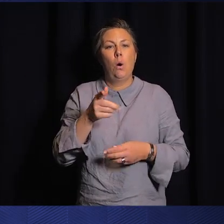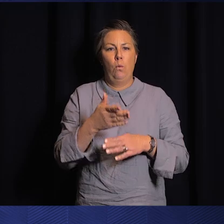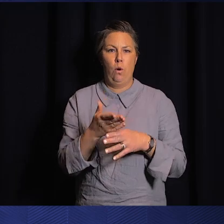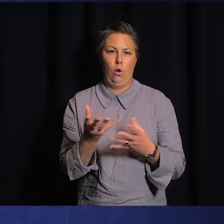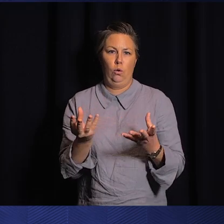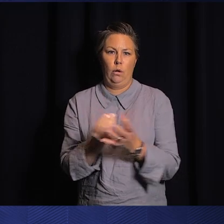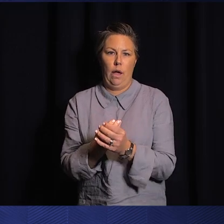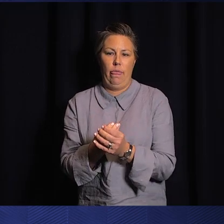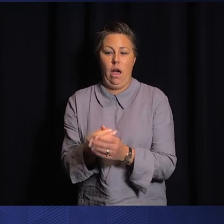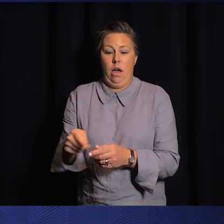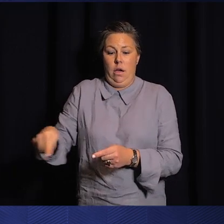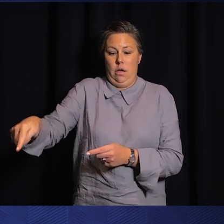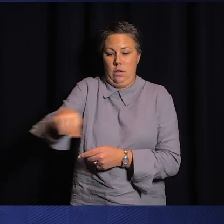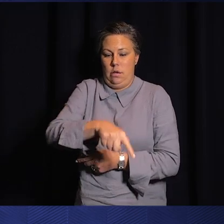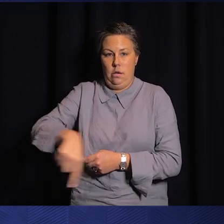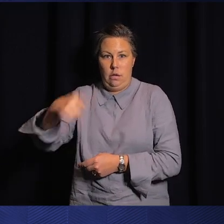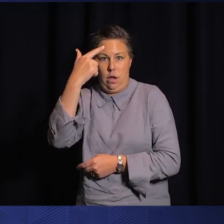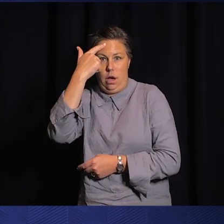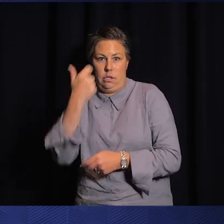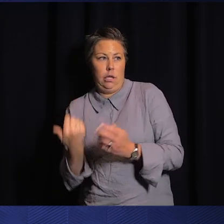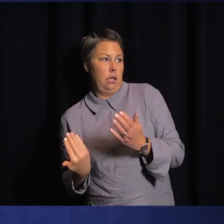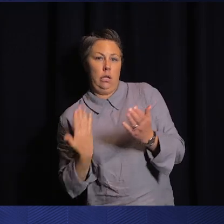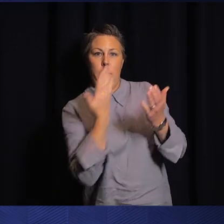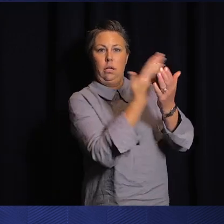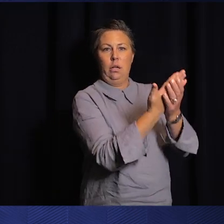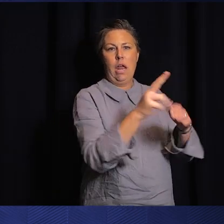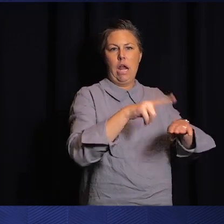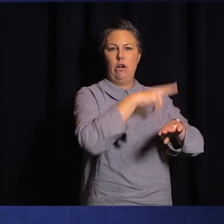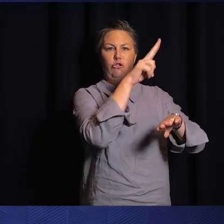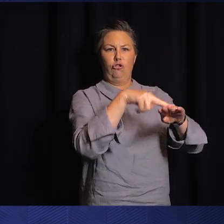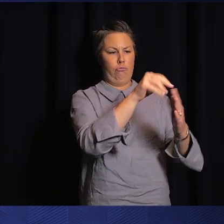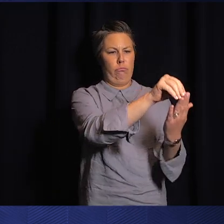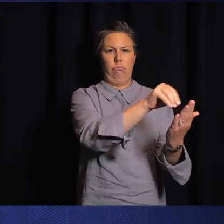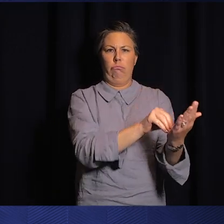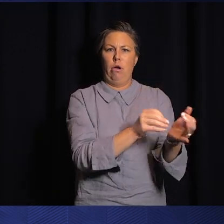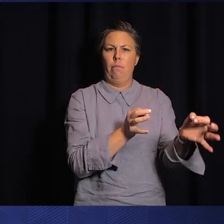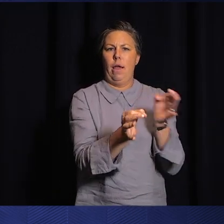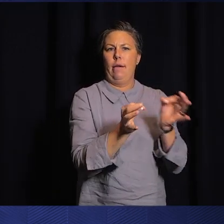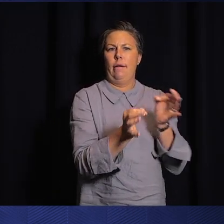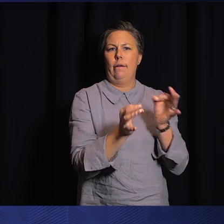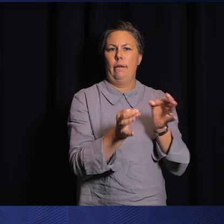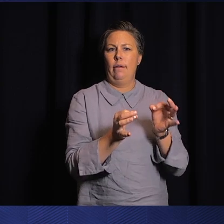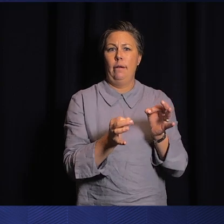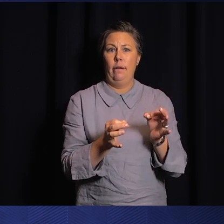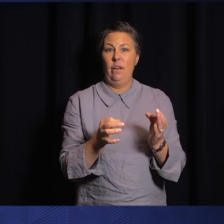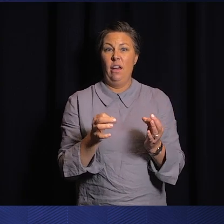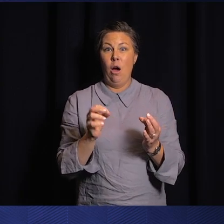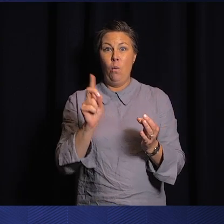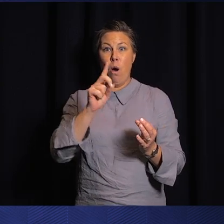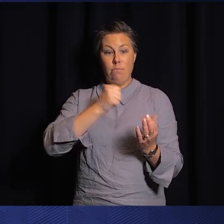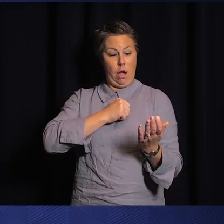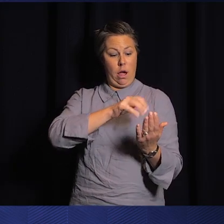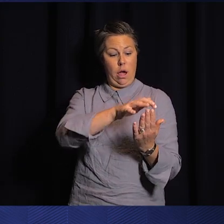If you look into this is a national document that I have presented. It is not donor-driven. It is very much,